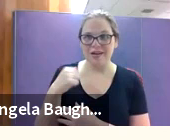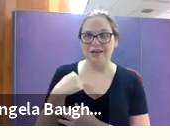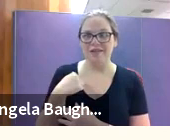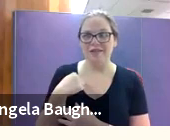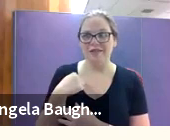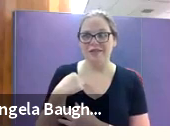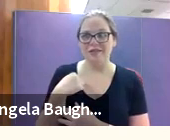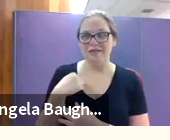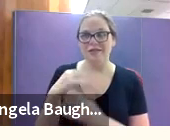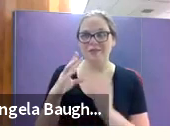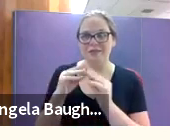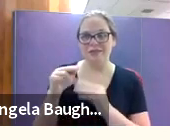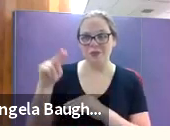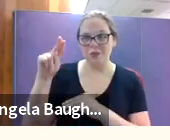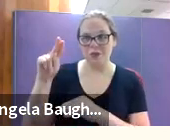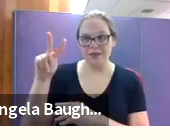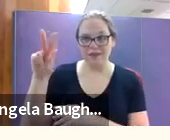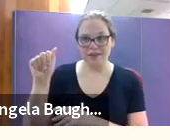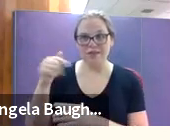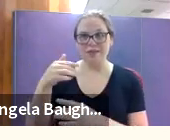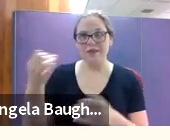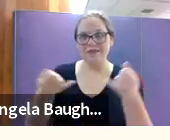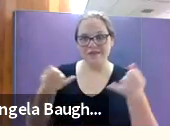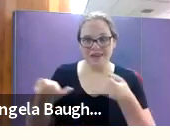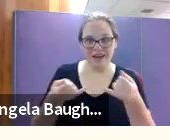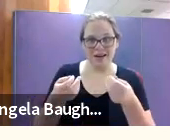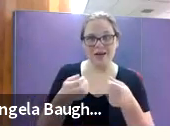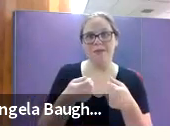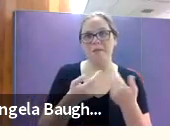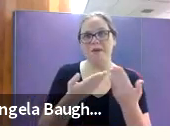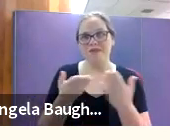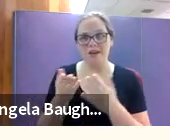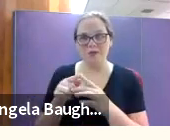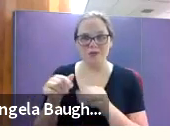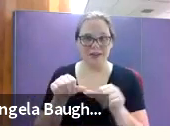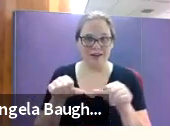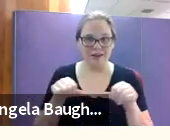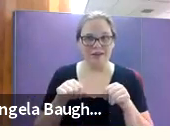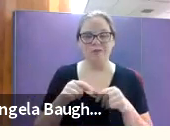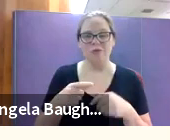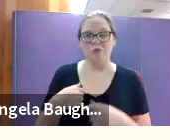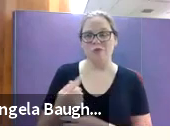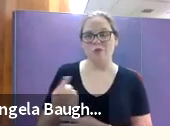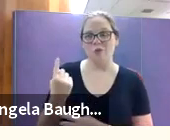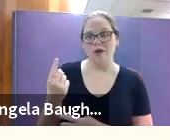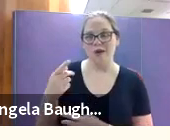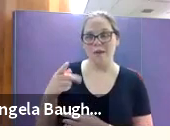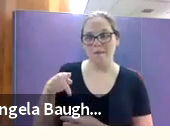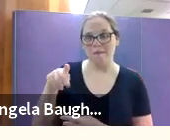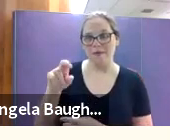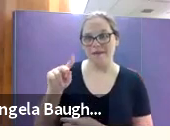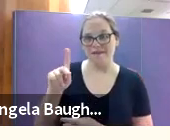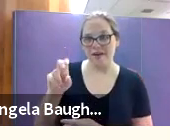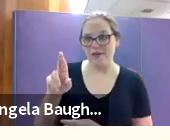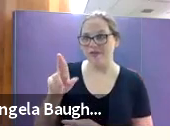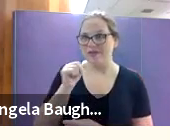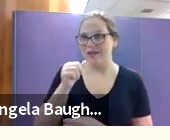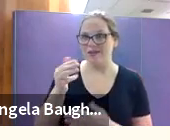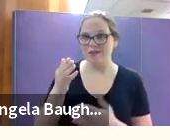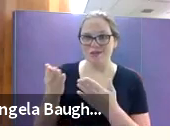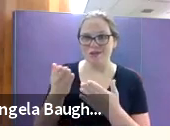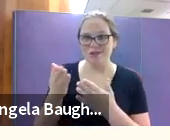Norton, Virginia, to invite providers to the area. We're one provider that was not serving